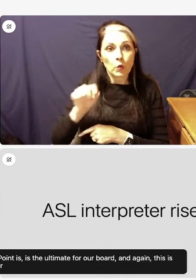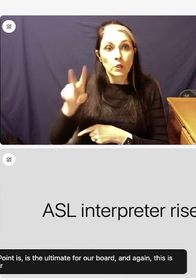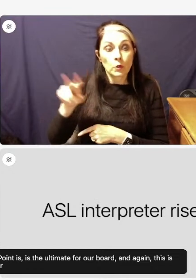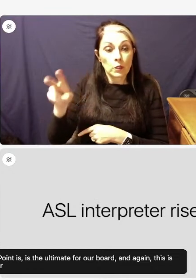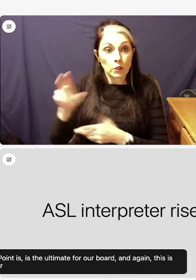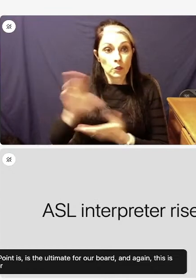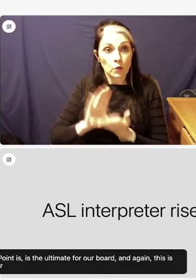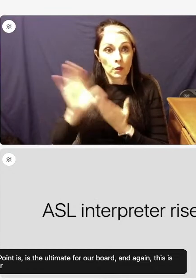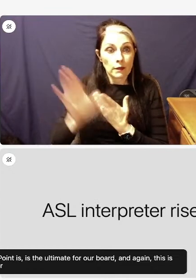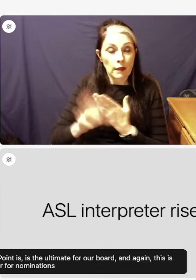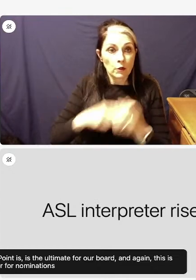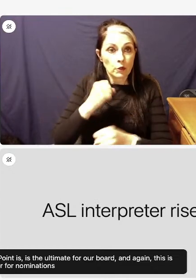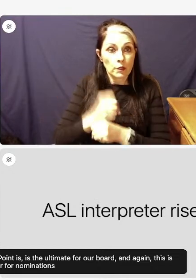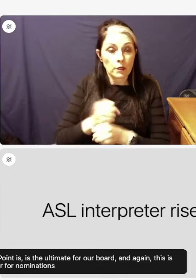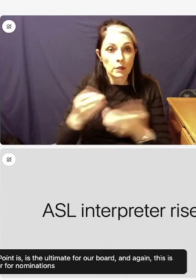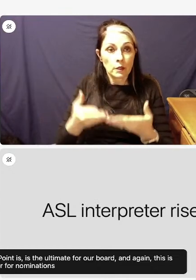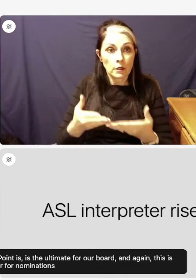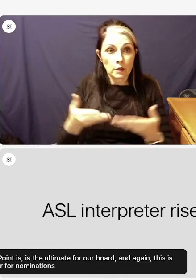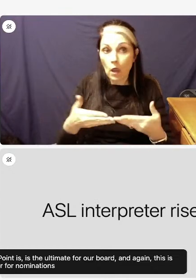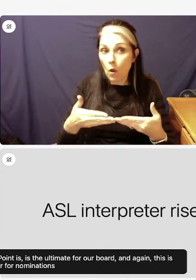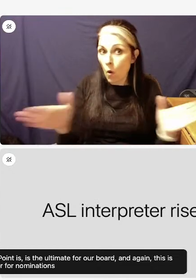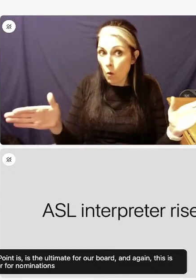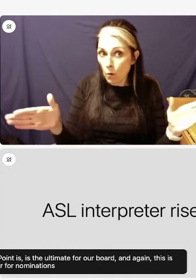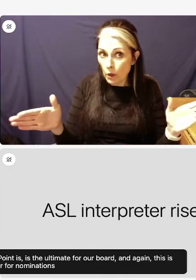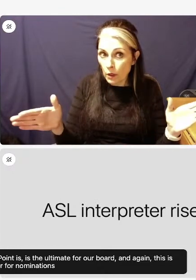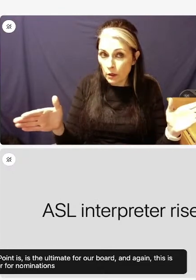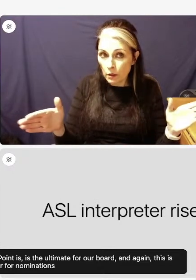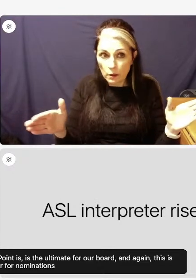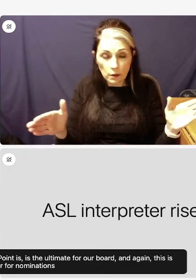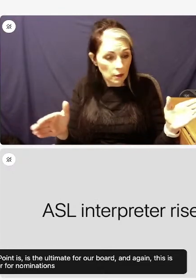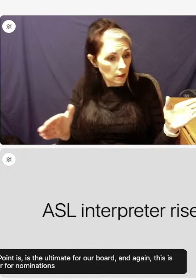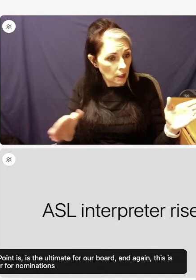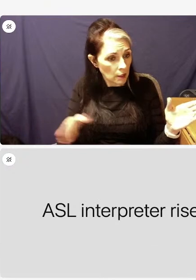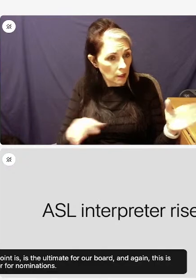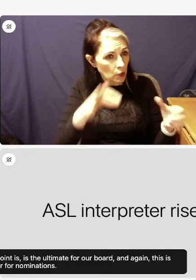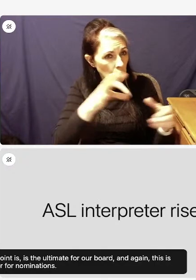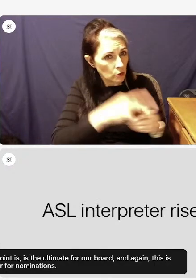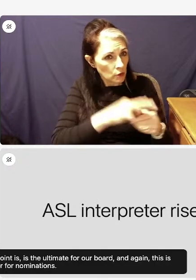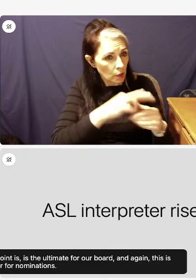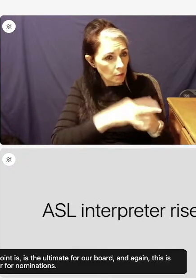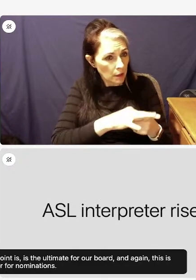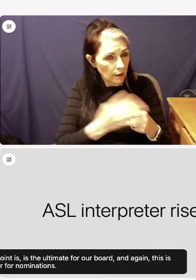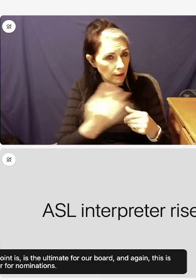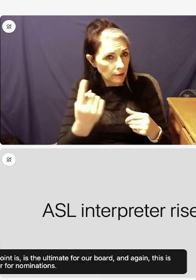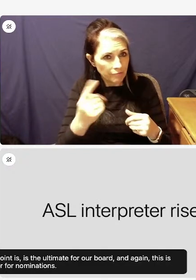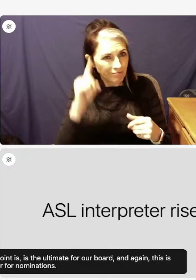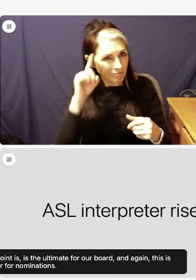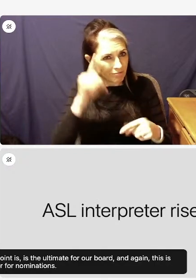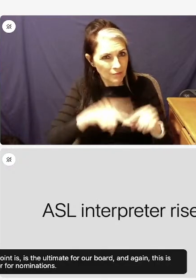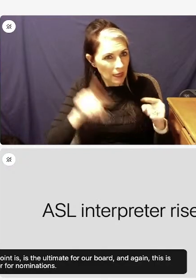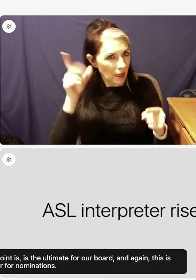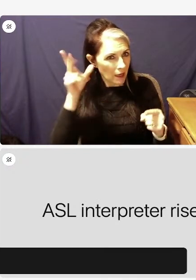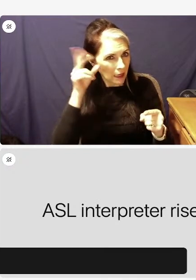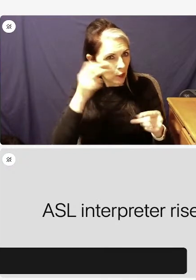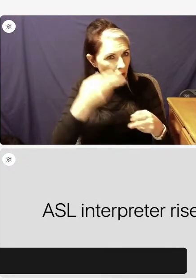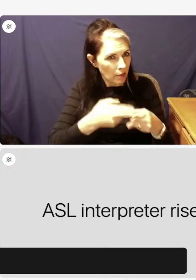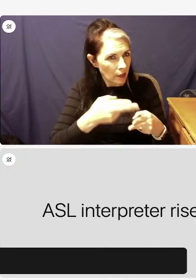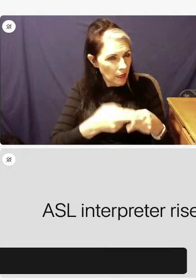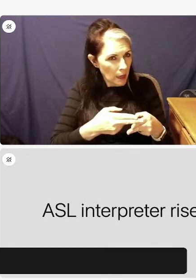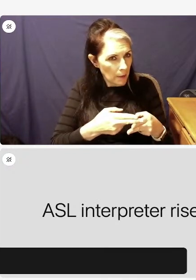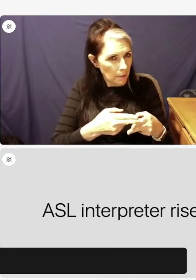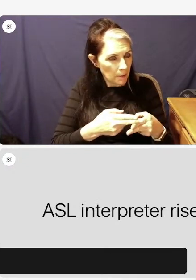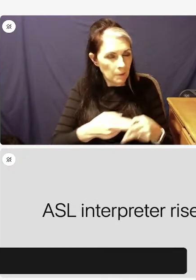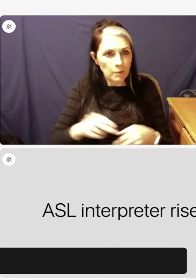nominations i'd like to nominate israel all right thank you for that i'm happy to second that